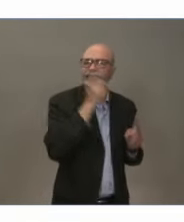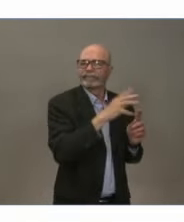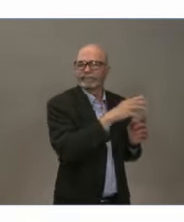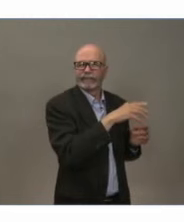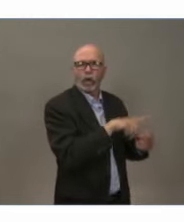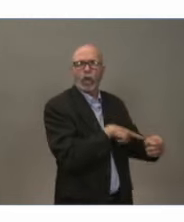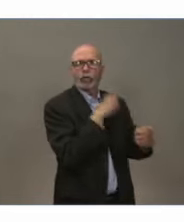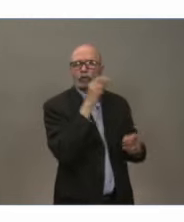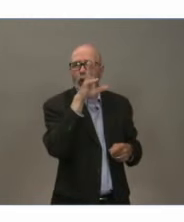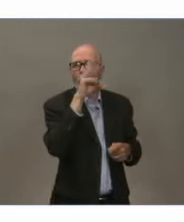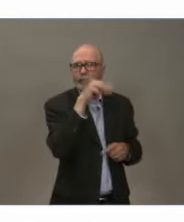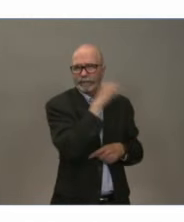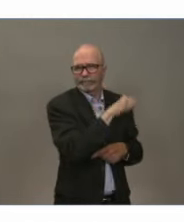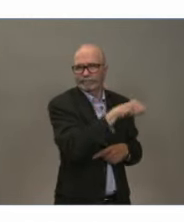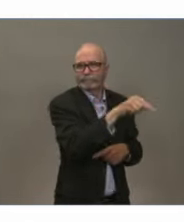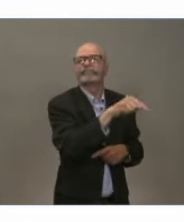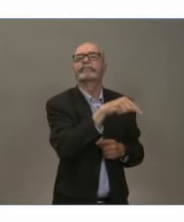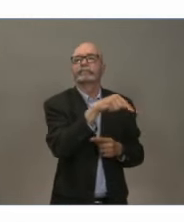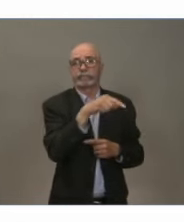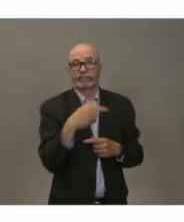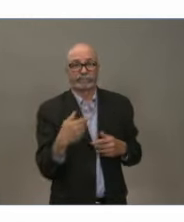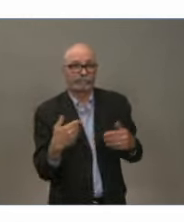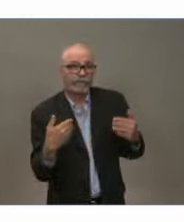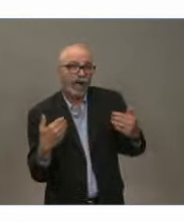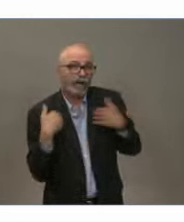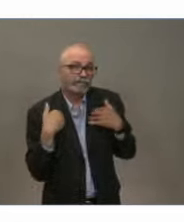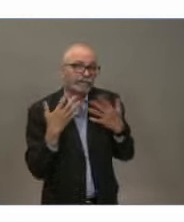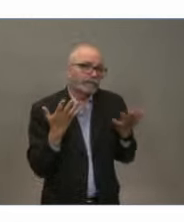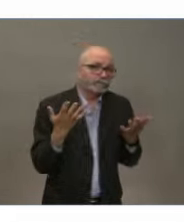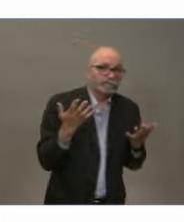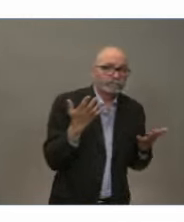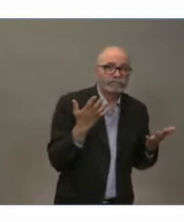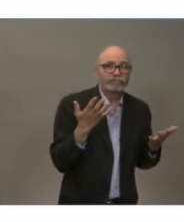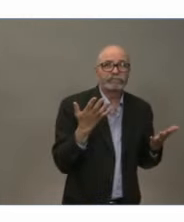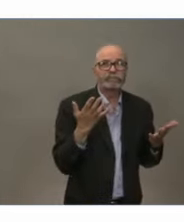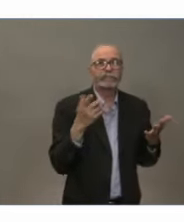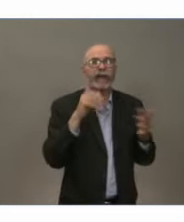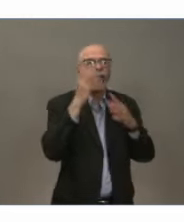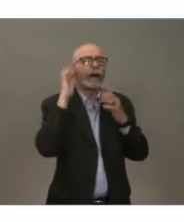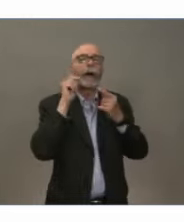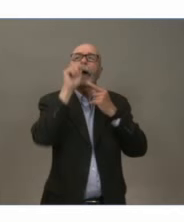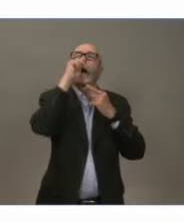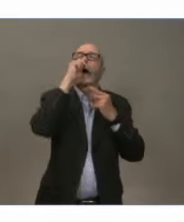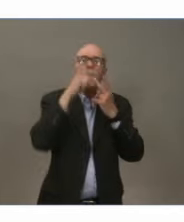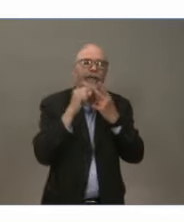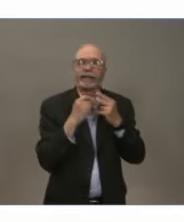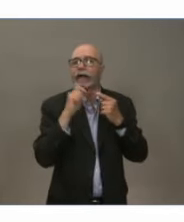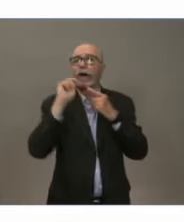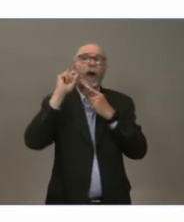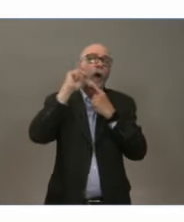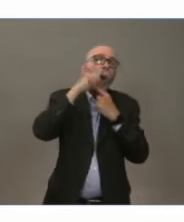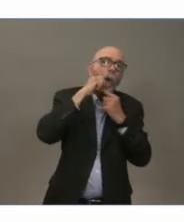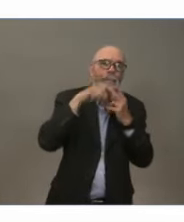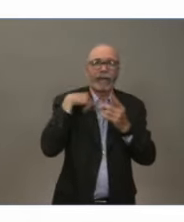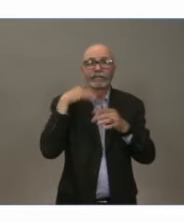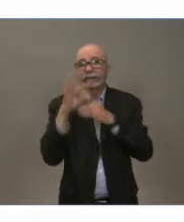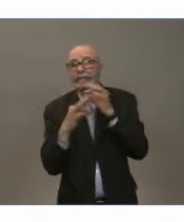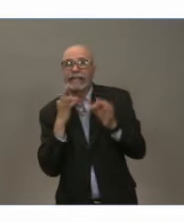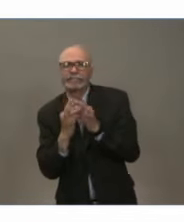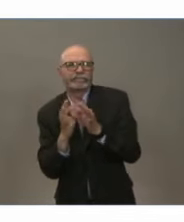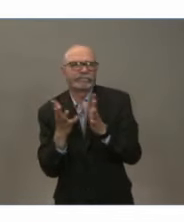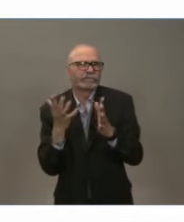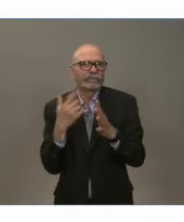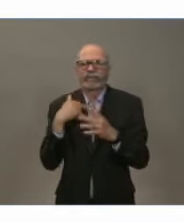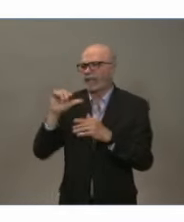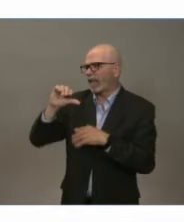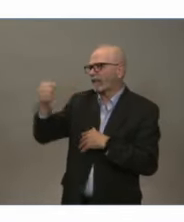for COVID-19 tests on site, and some also have isolation units. I'm wondering if that's something that's mandatory by the province to be able to do